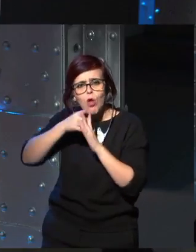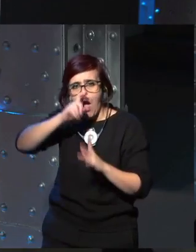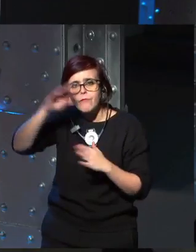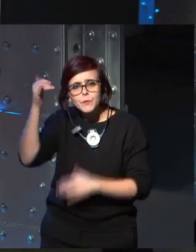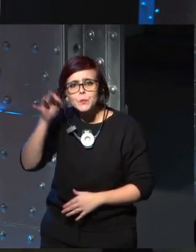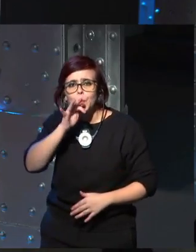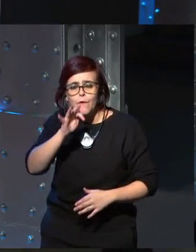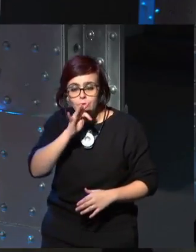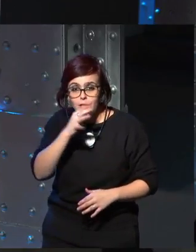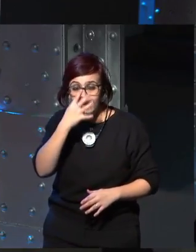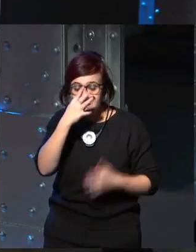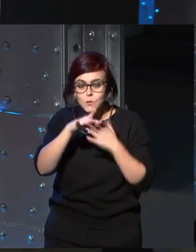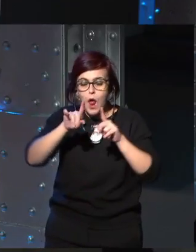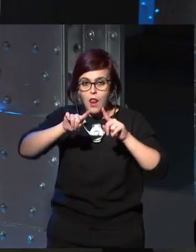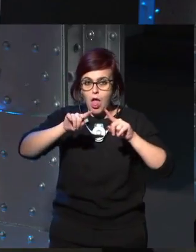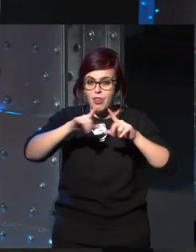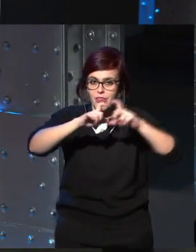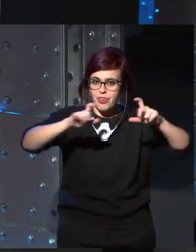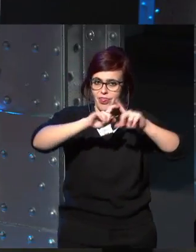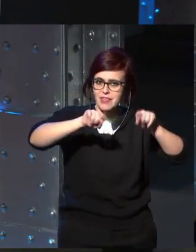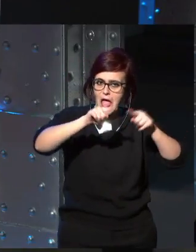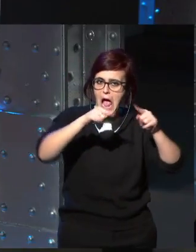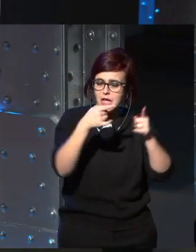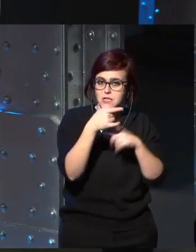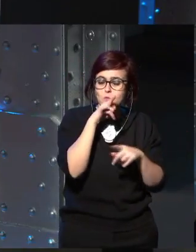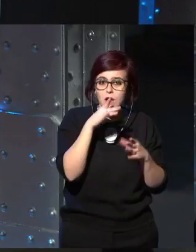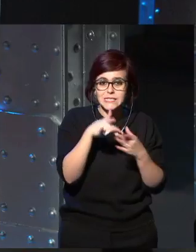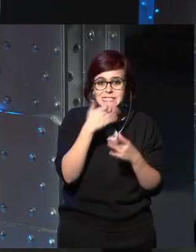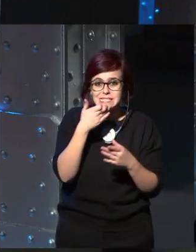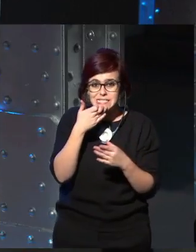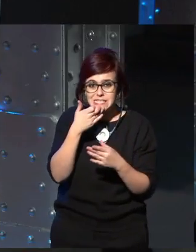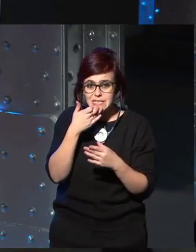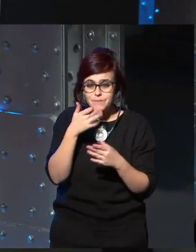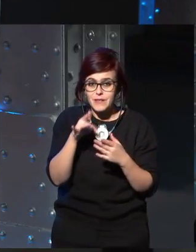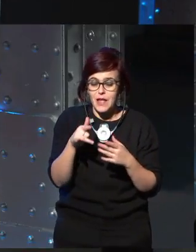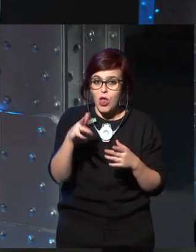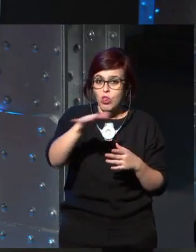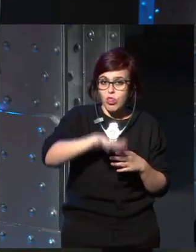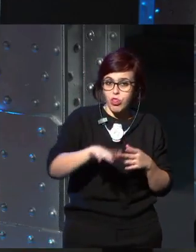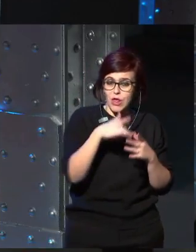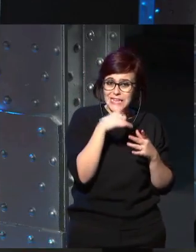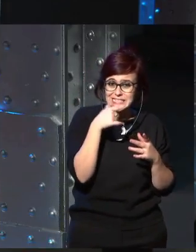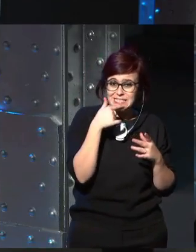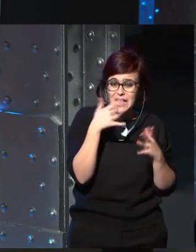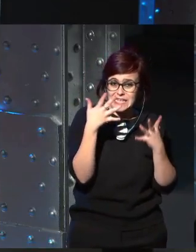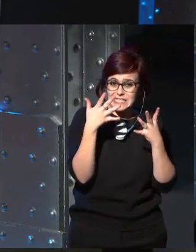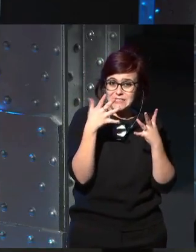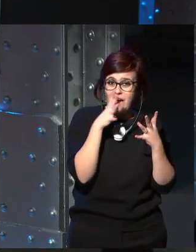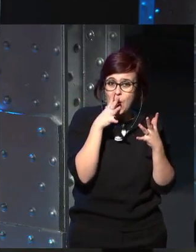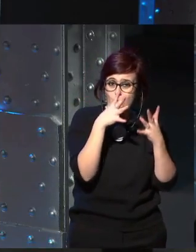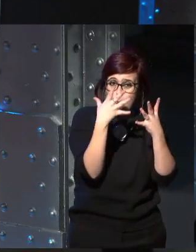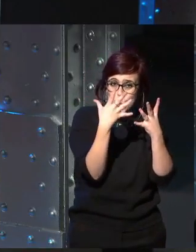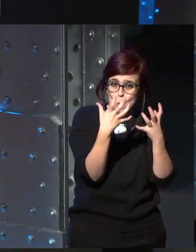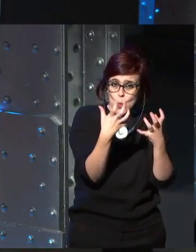think you have to put it into a food dehydrator or something, every 50 years or so. It's going to last forever. Those magnetic particles, not literally forever,